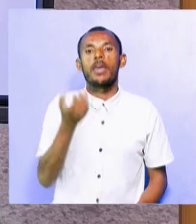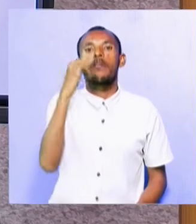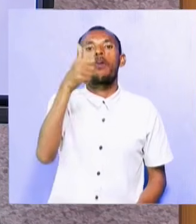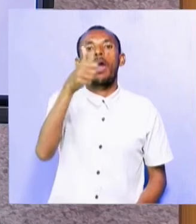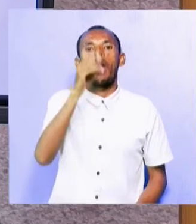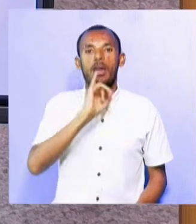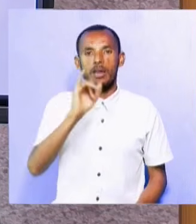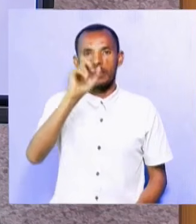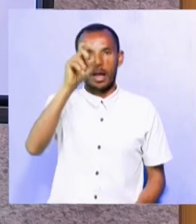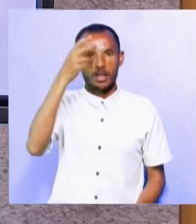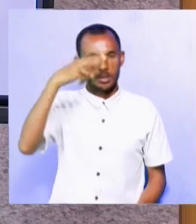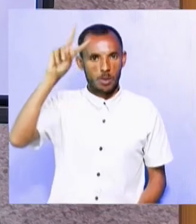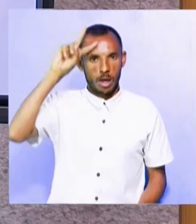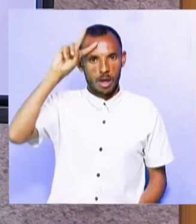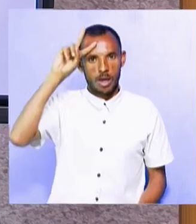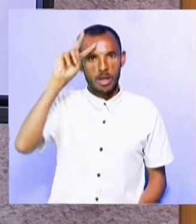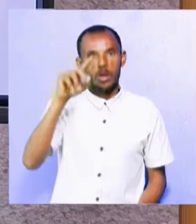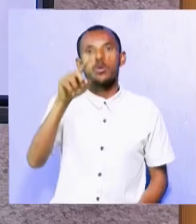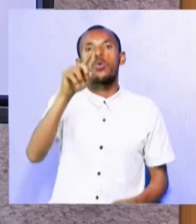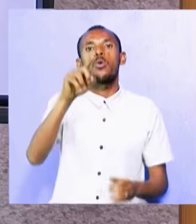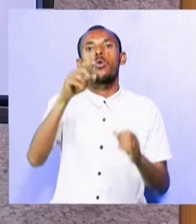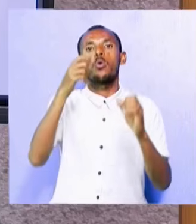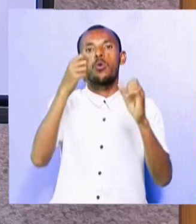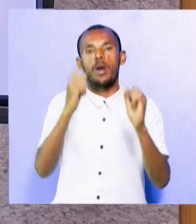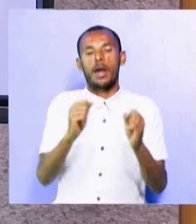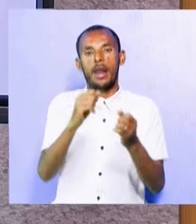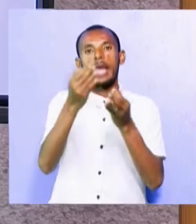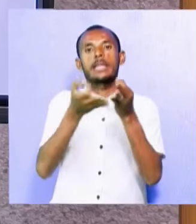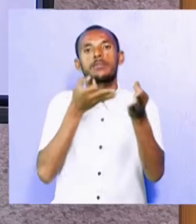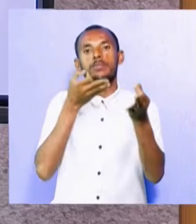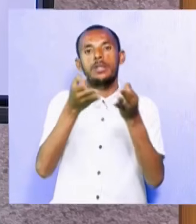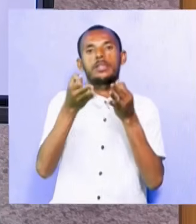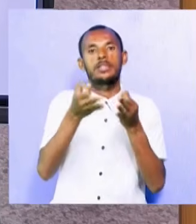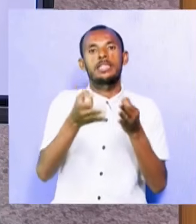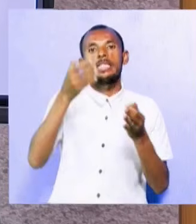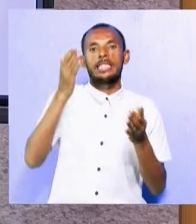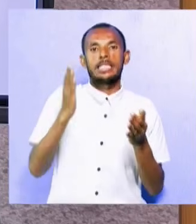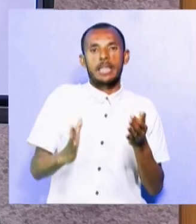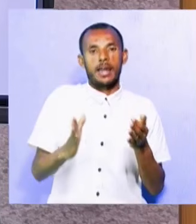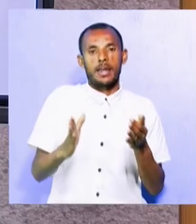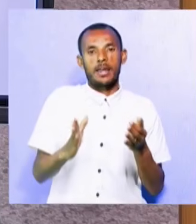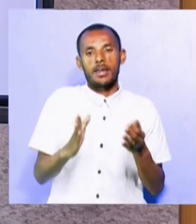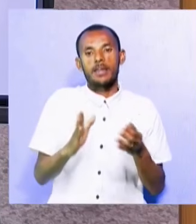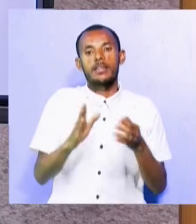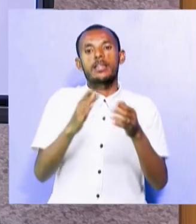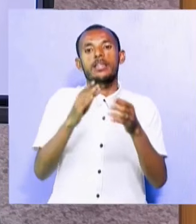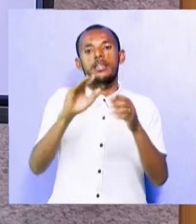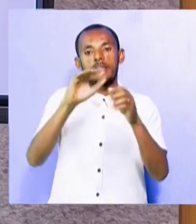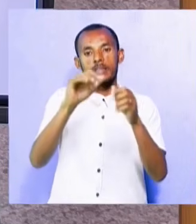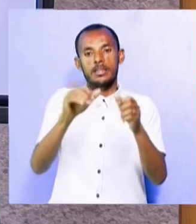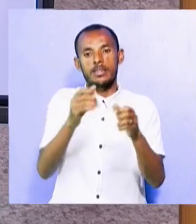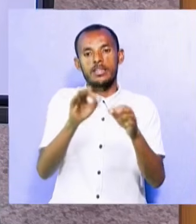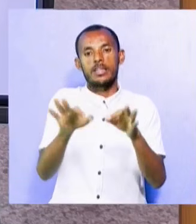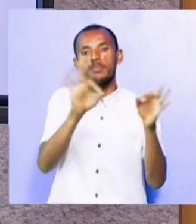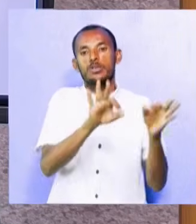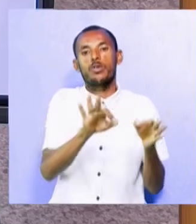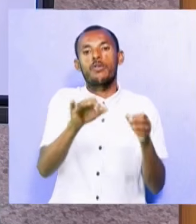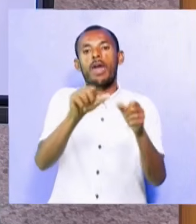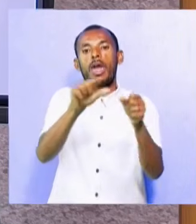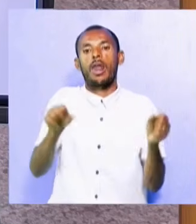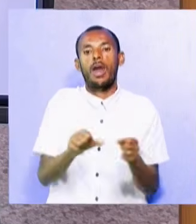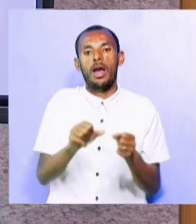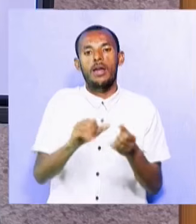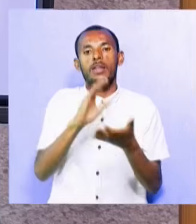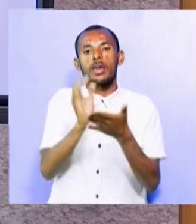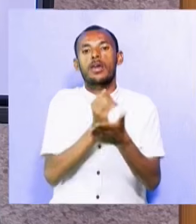is x squared, you can express the side in terms of the area, right? So taking